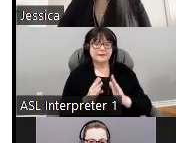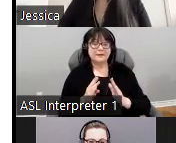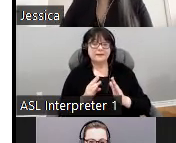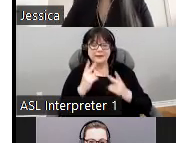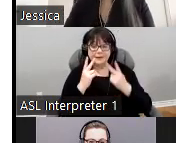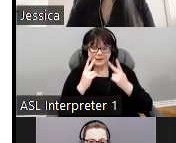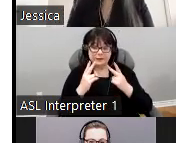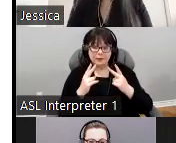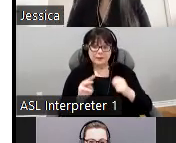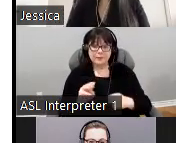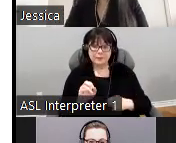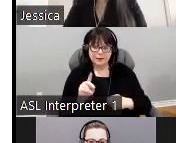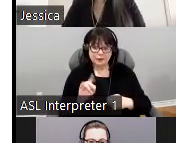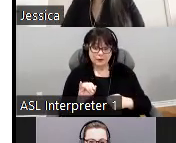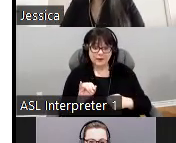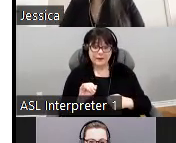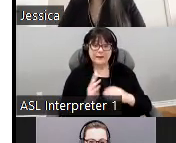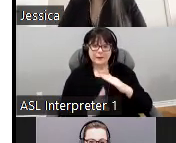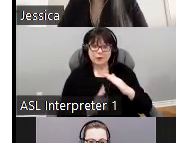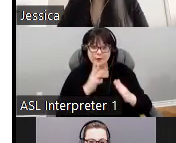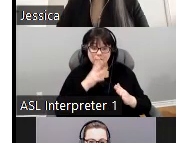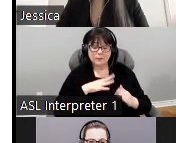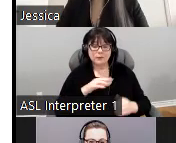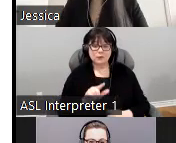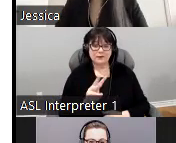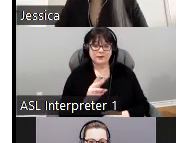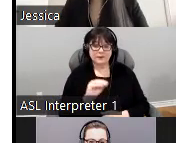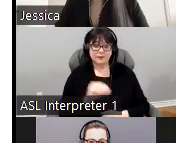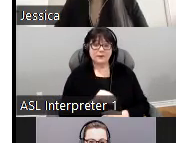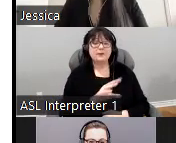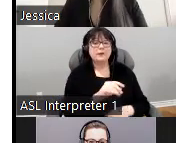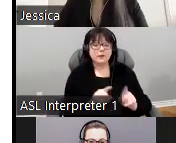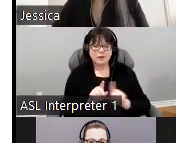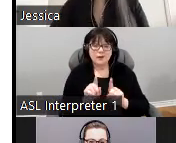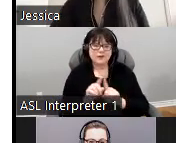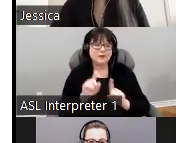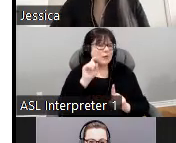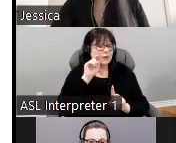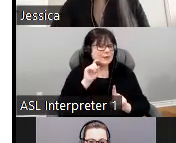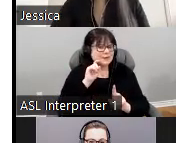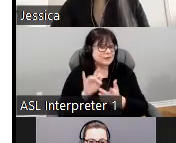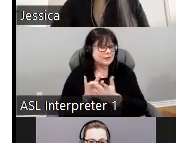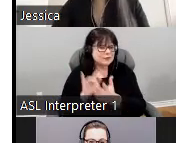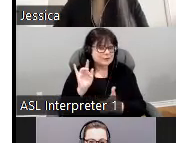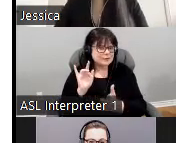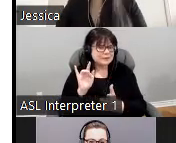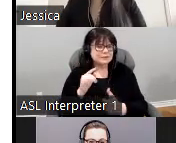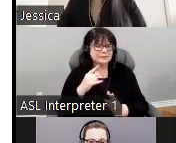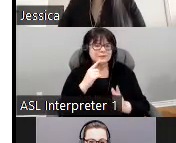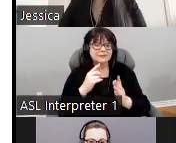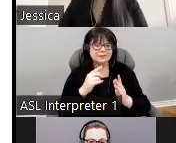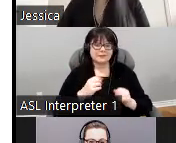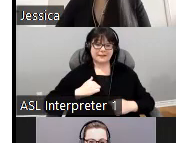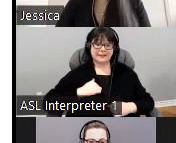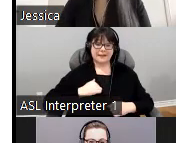Sexual assault on women is also twice as high in Northern Canada, and family violence is 1.5